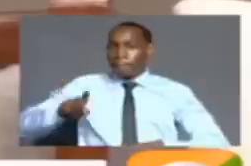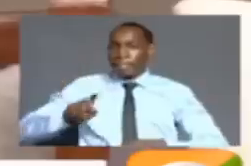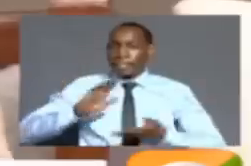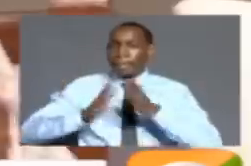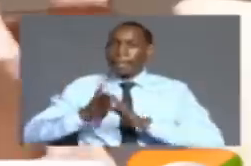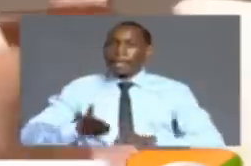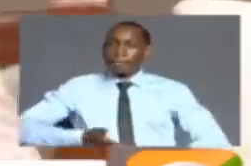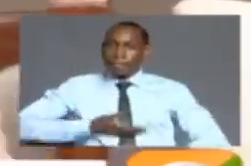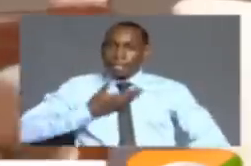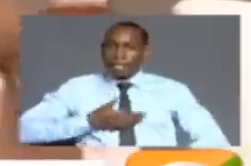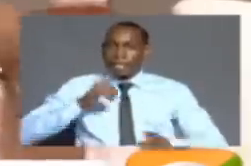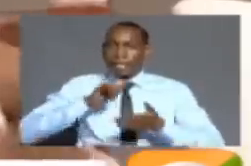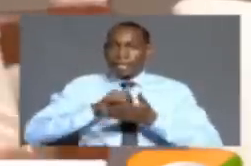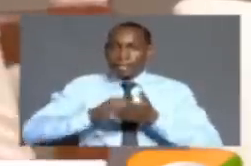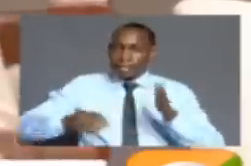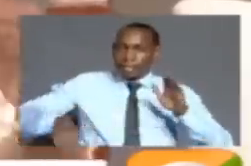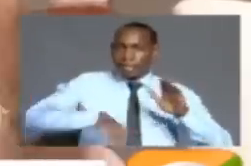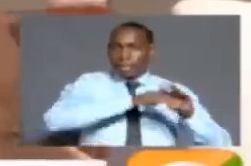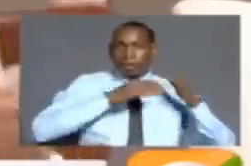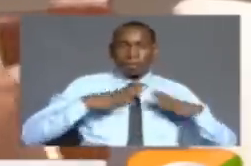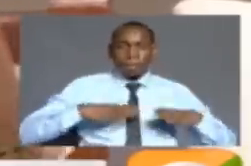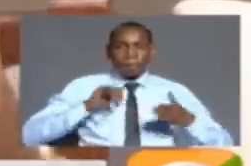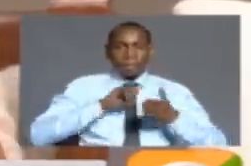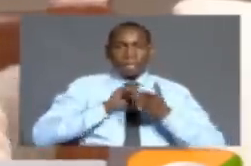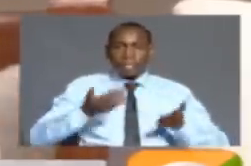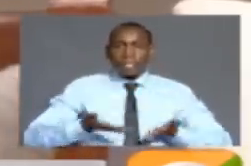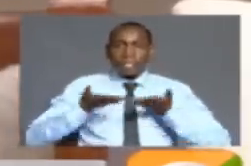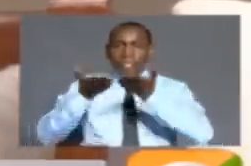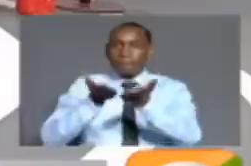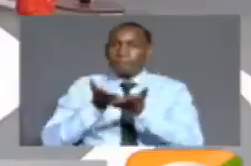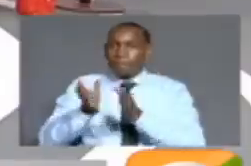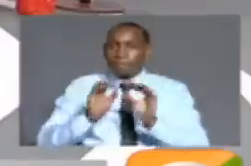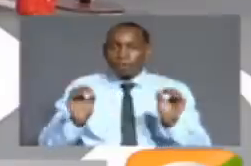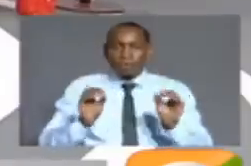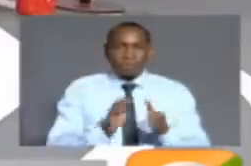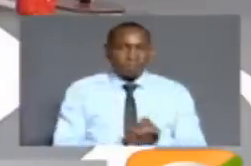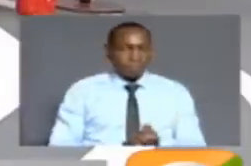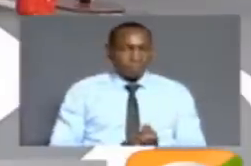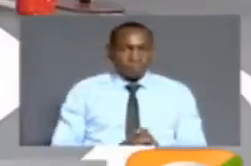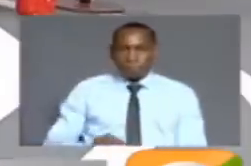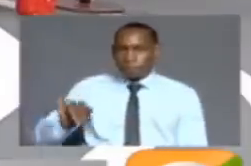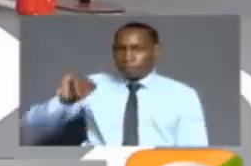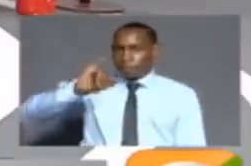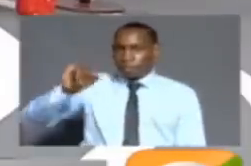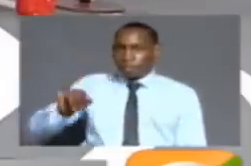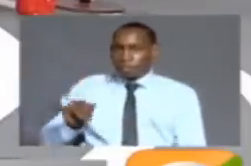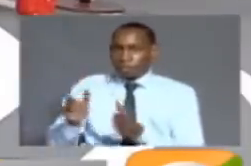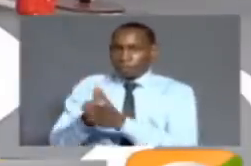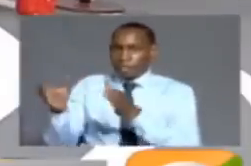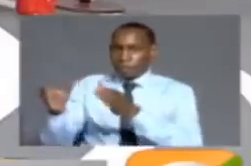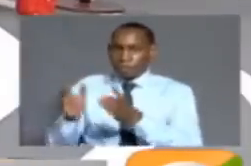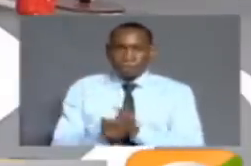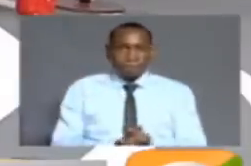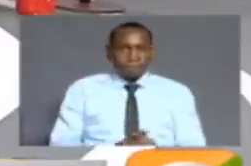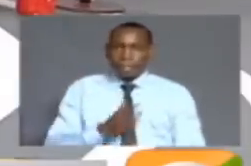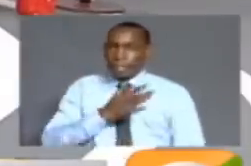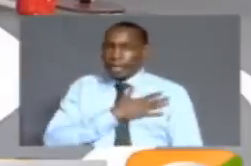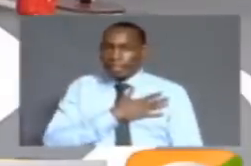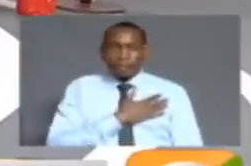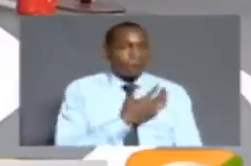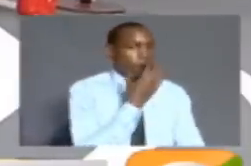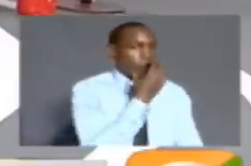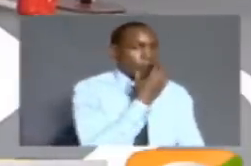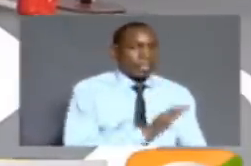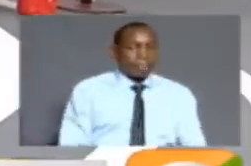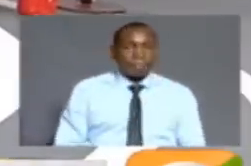make sure that they sweep out those who do not provide the services. Okay, your Jubilee, your NASA. ODM. NASA